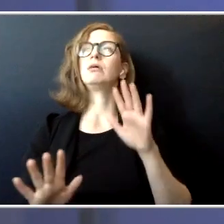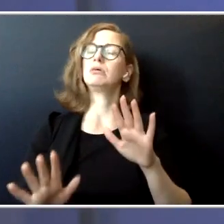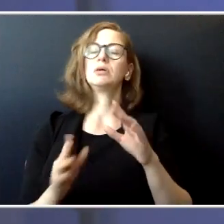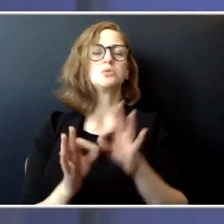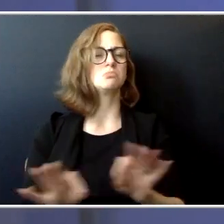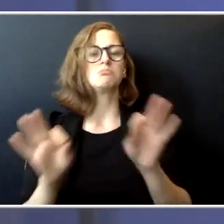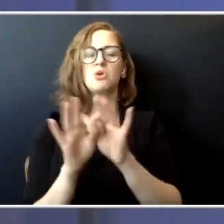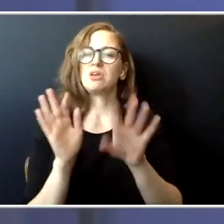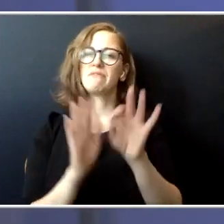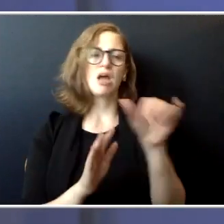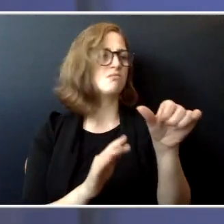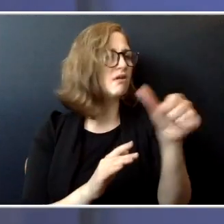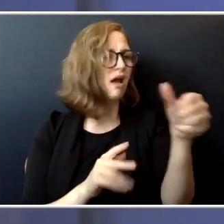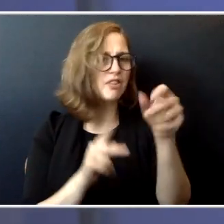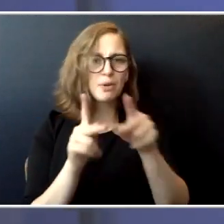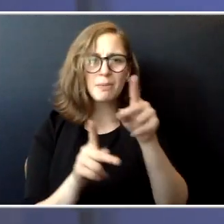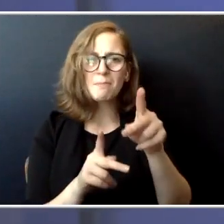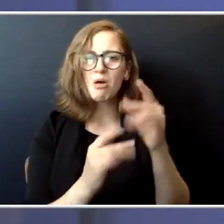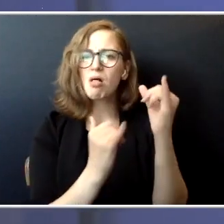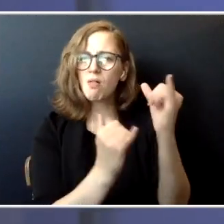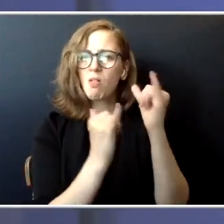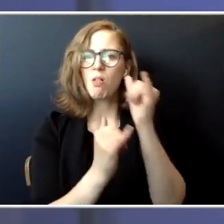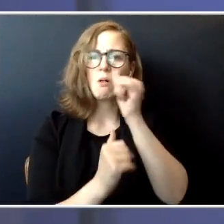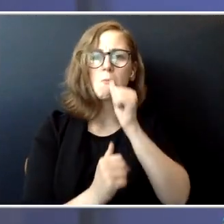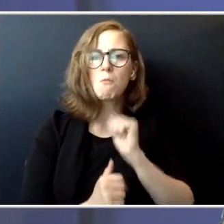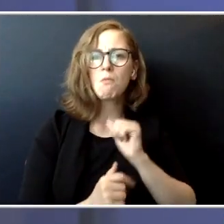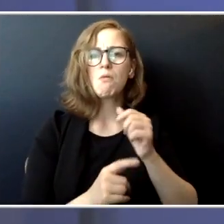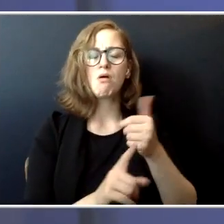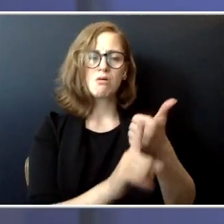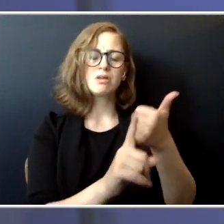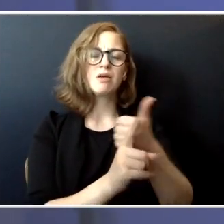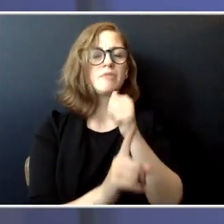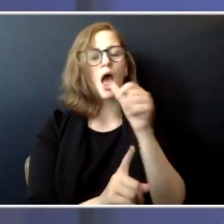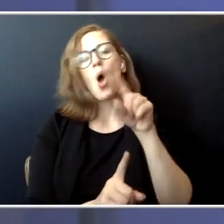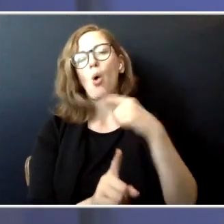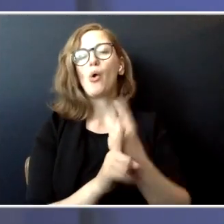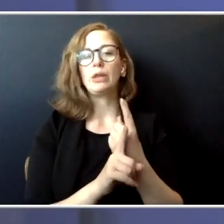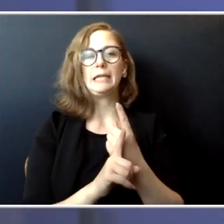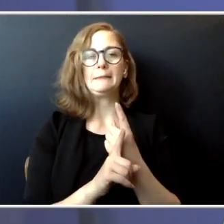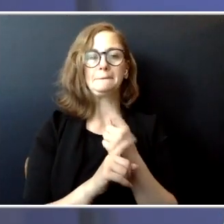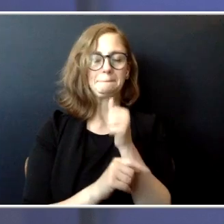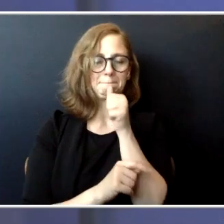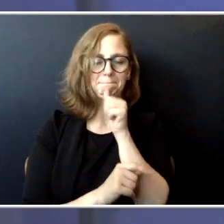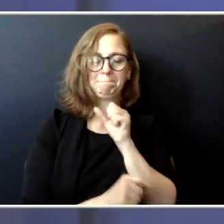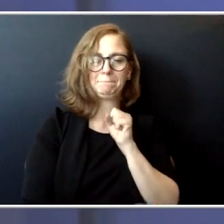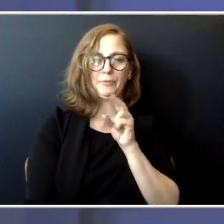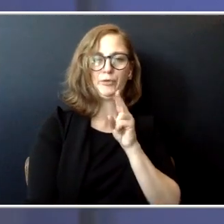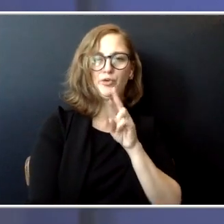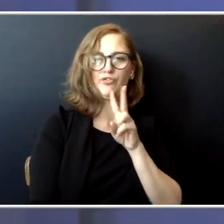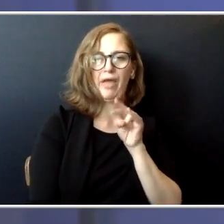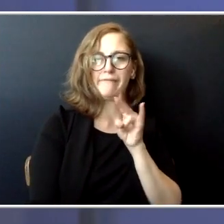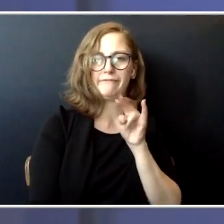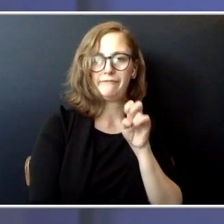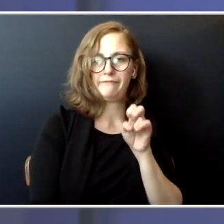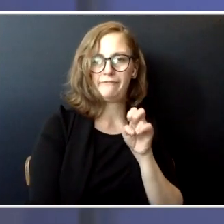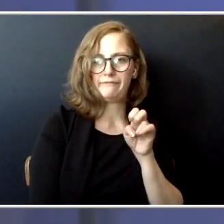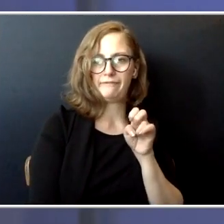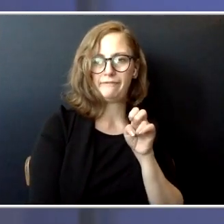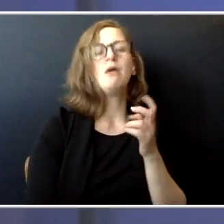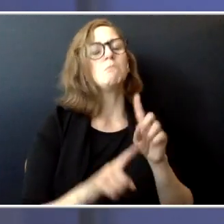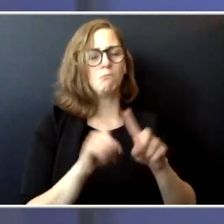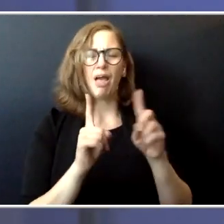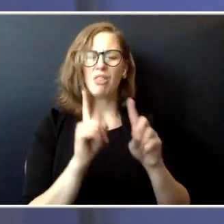were not just surviving, but thriving. That made a big difference to me to find that out. So between my faith in